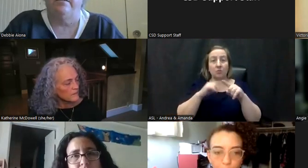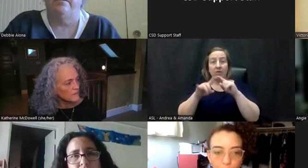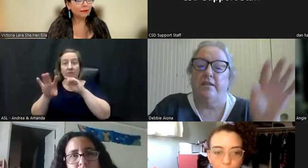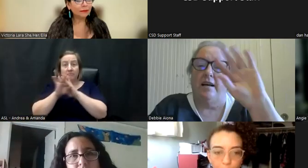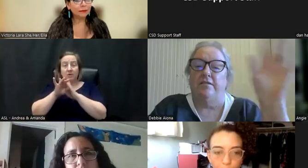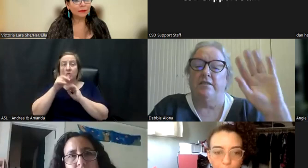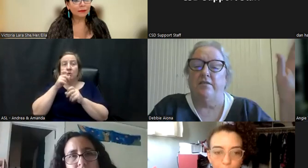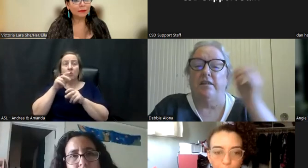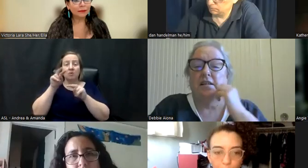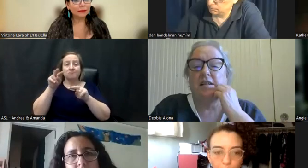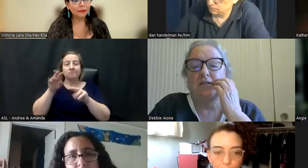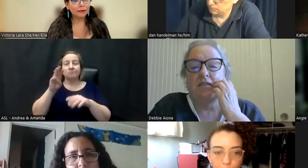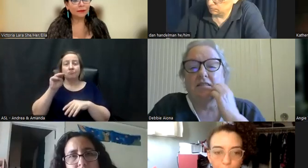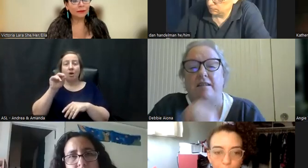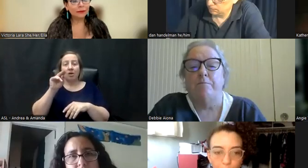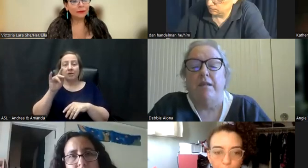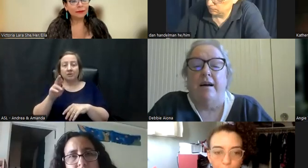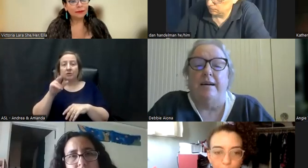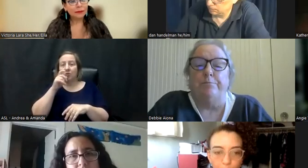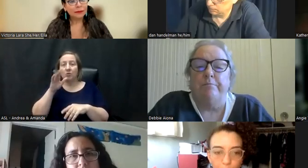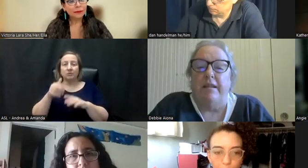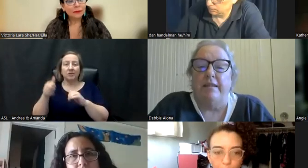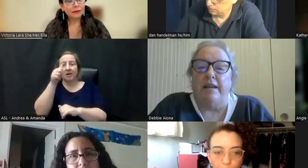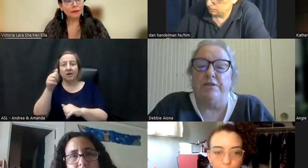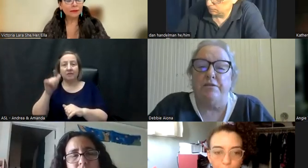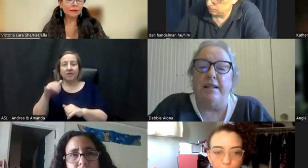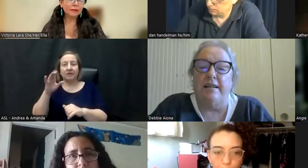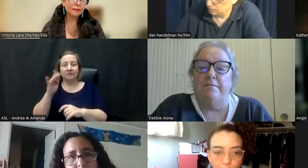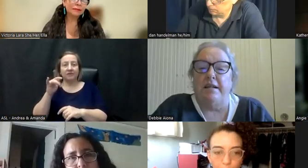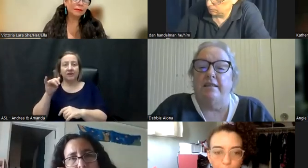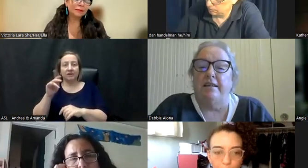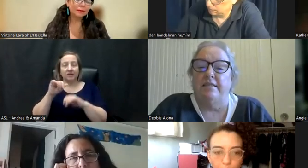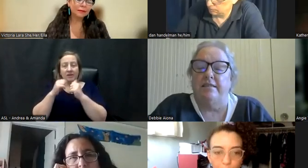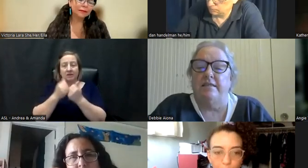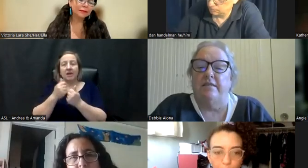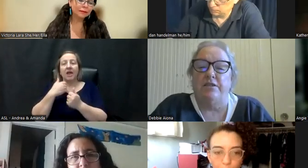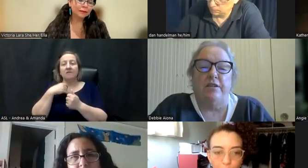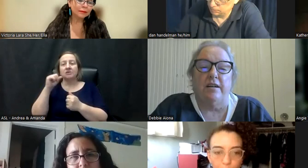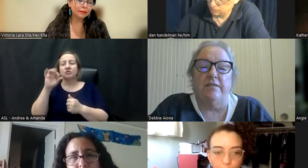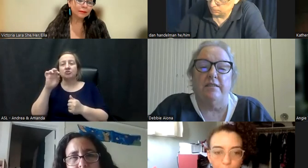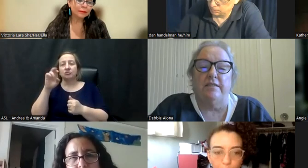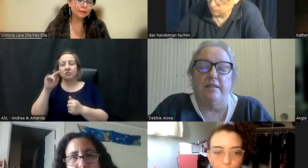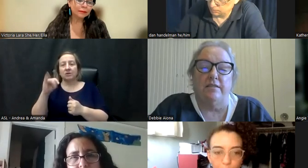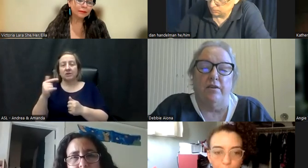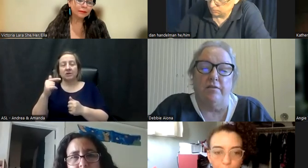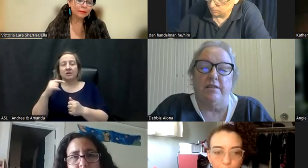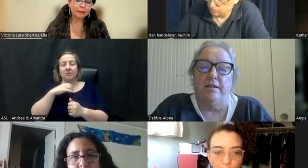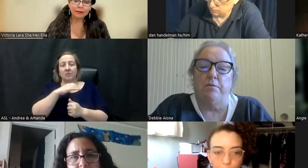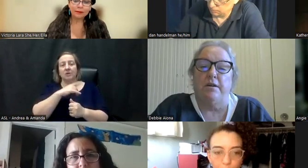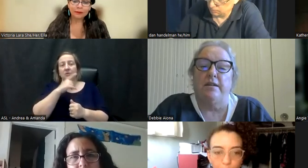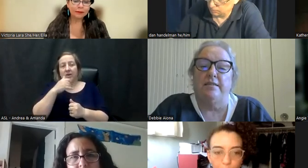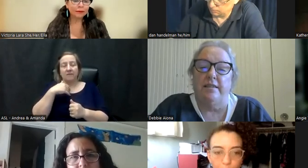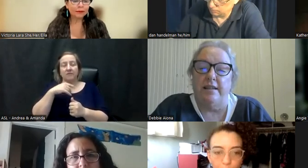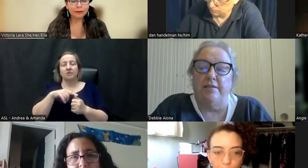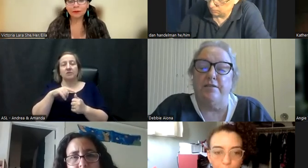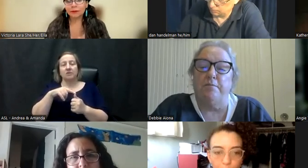monitor, who's the head of the civilian agency, they have a screening committee that consists of the chair of the Citizen Oversight